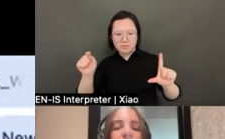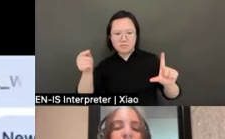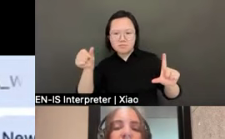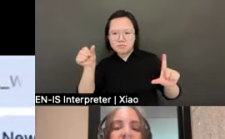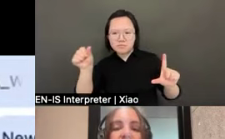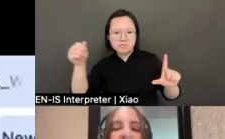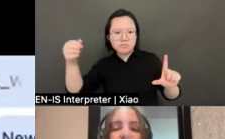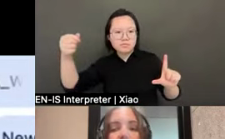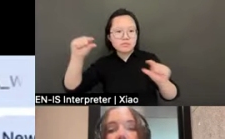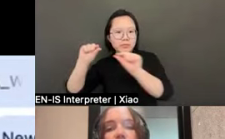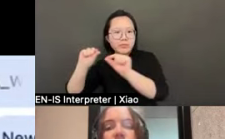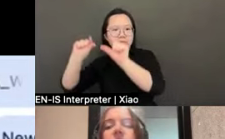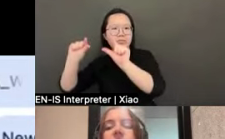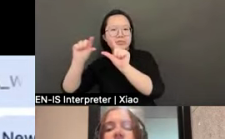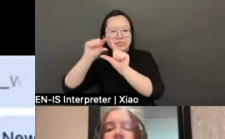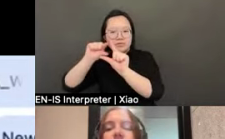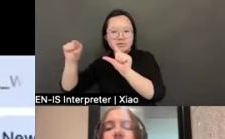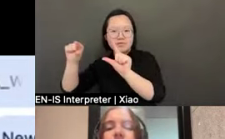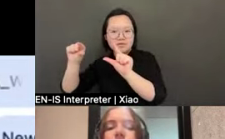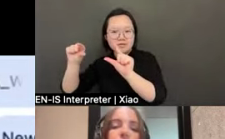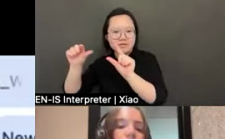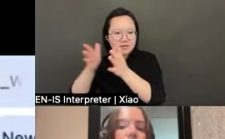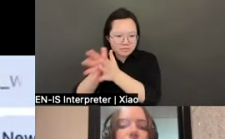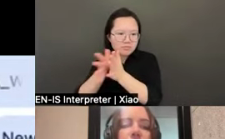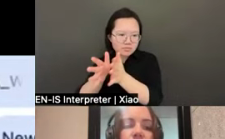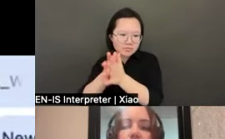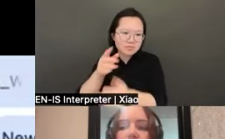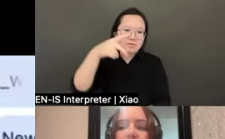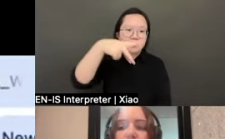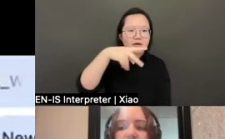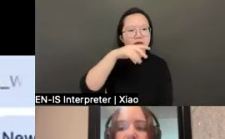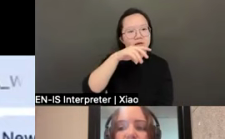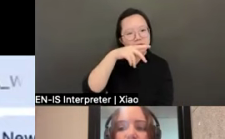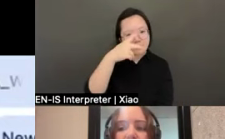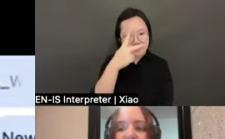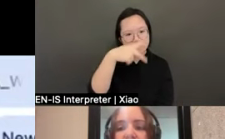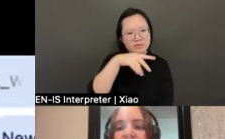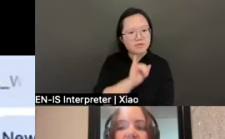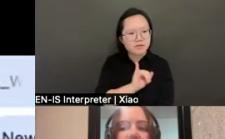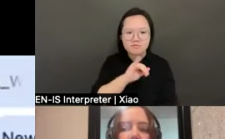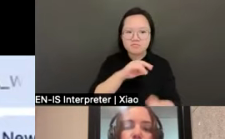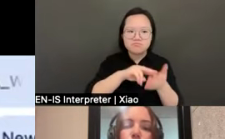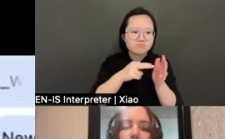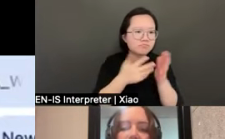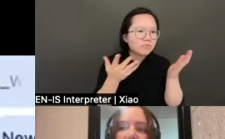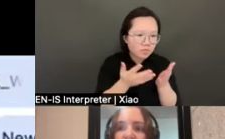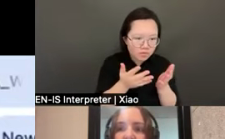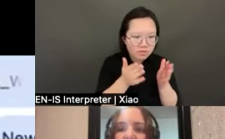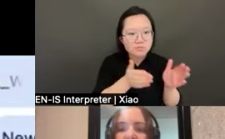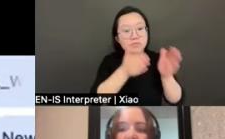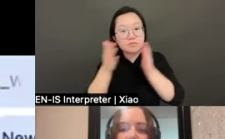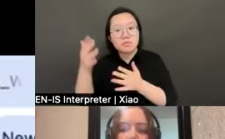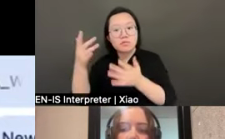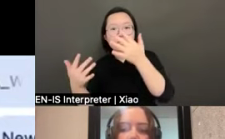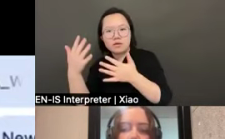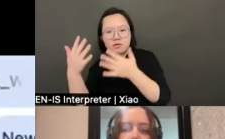or key performance indicators are. So you also have a bit more information on this, and then on the number of characters